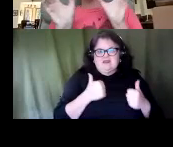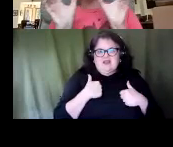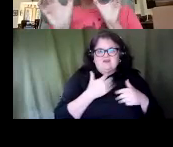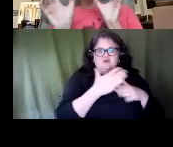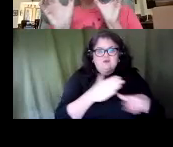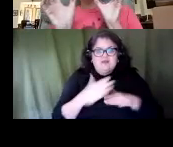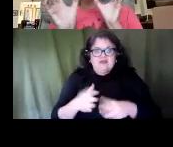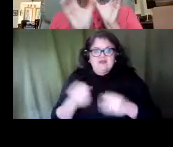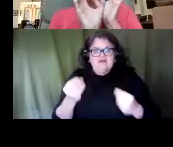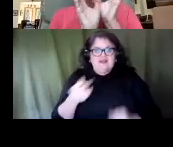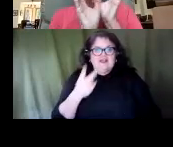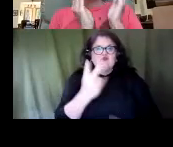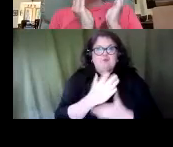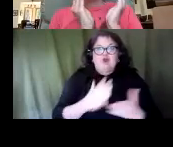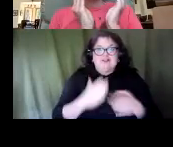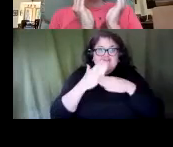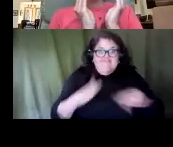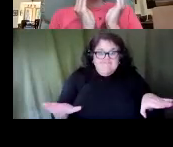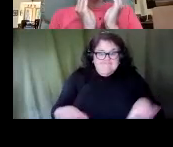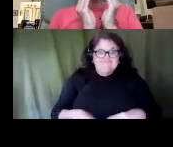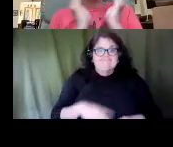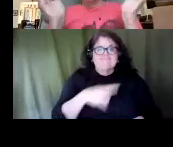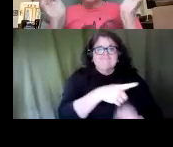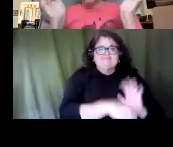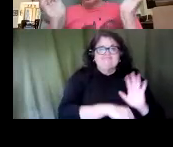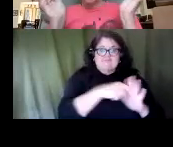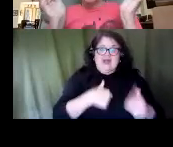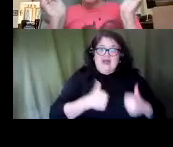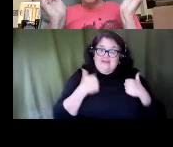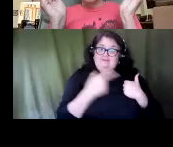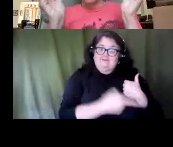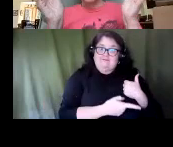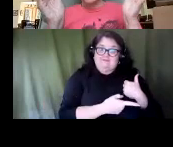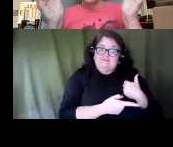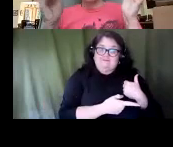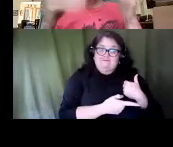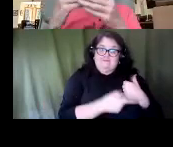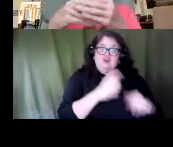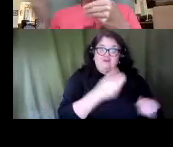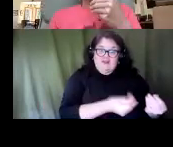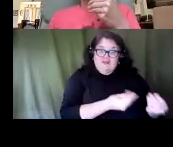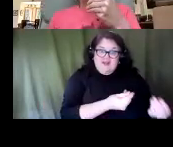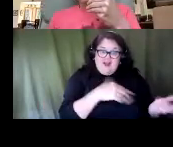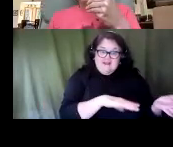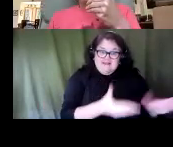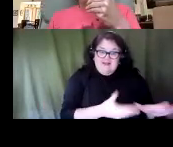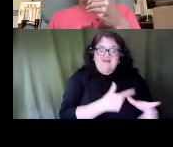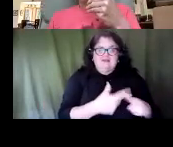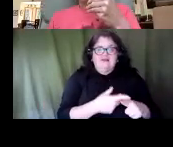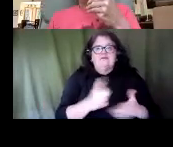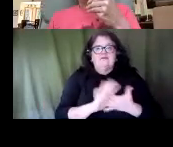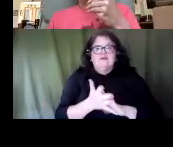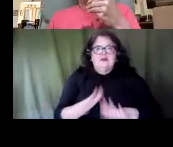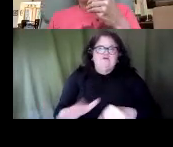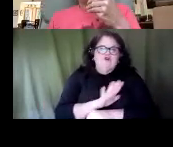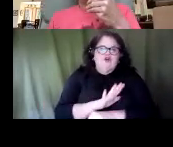into two parts. There's the period of time in which I live on the land, and then when I die, and then it becomes full